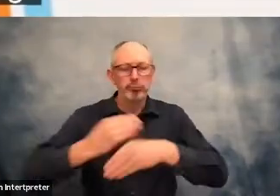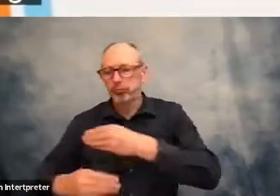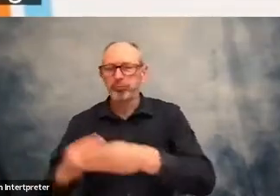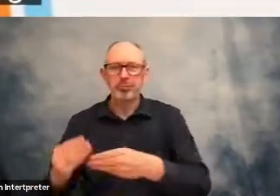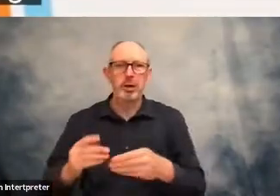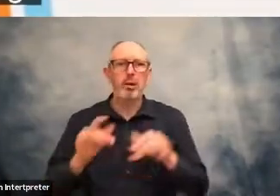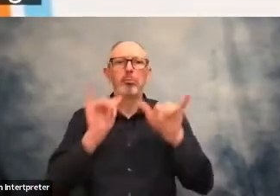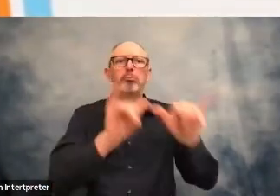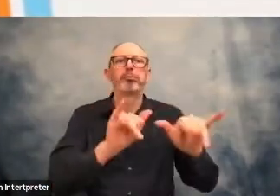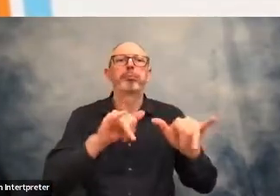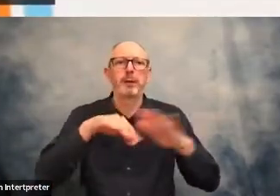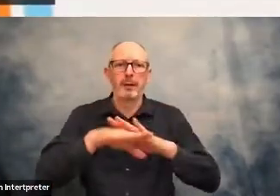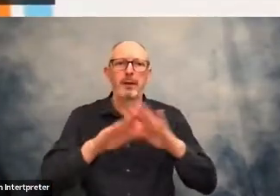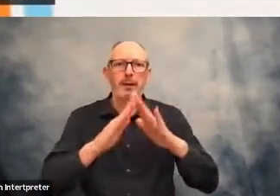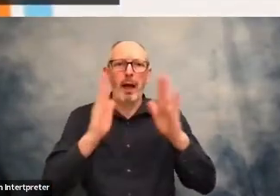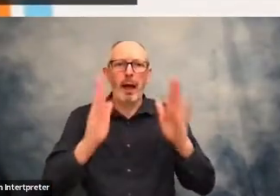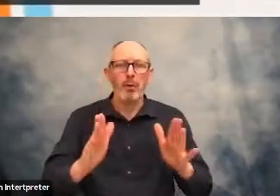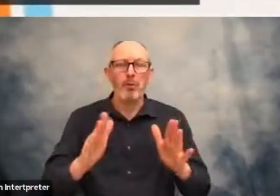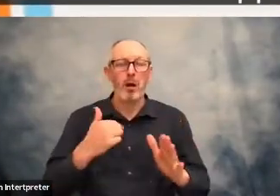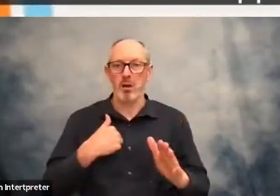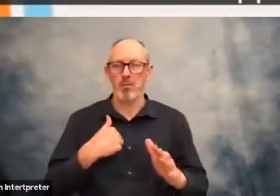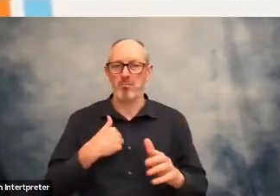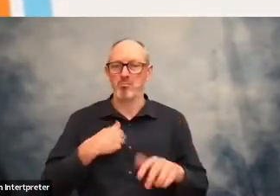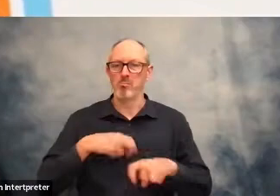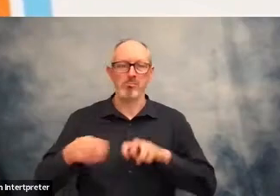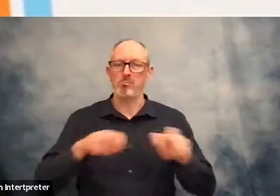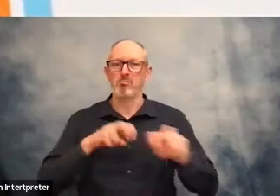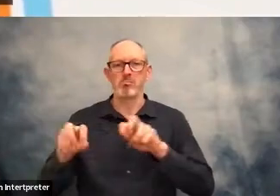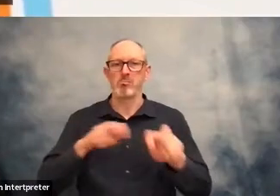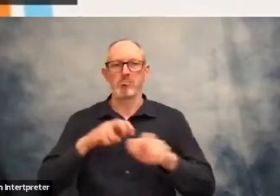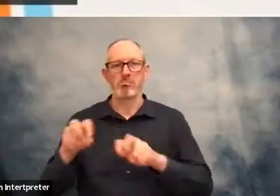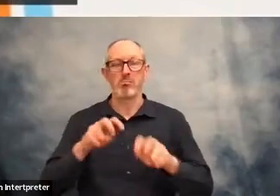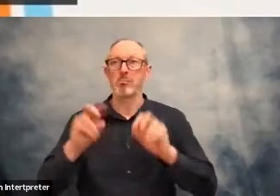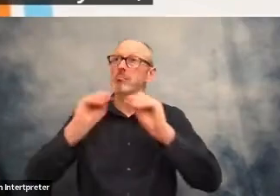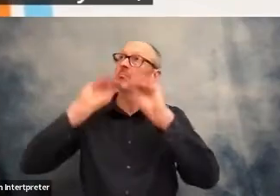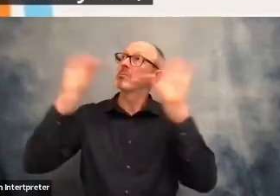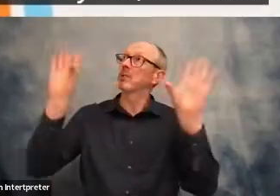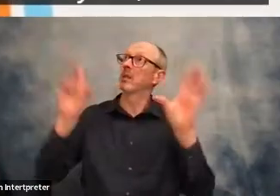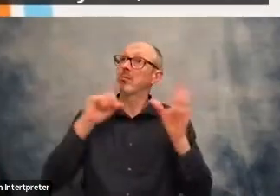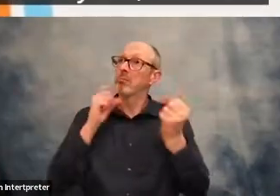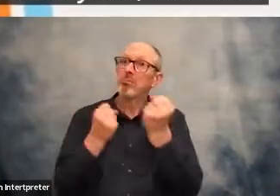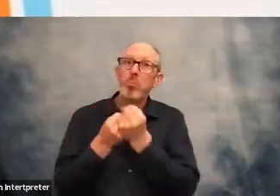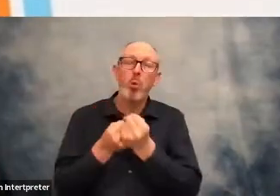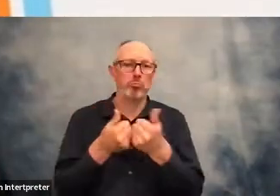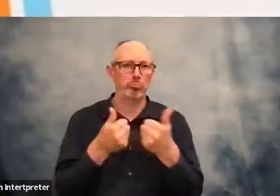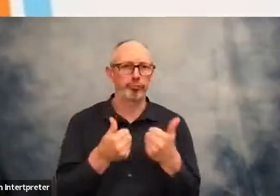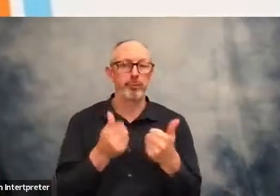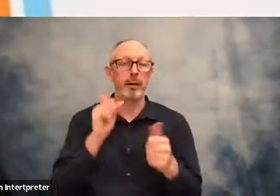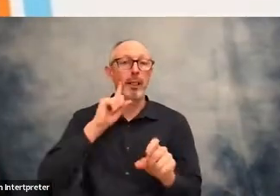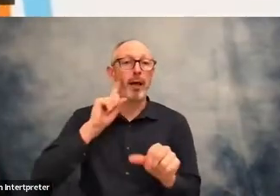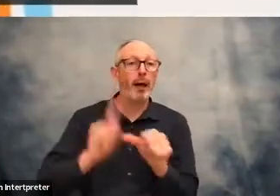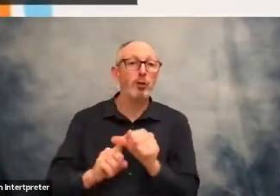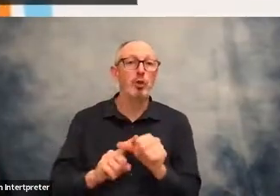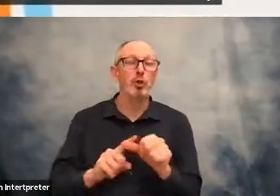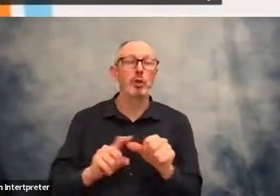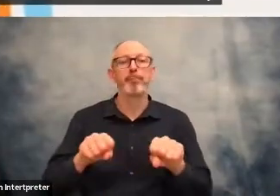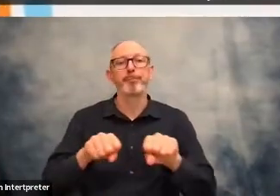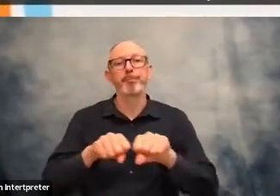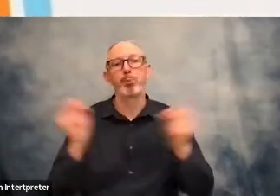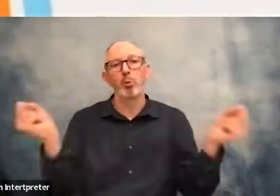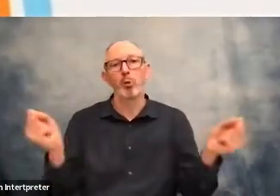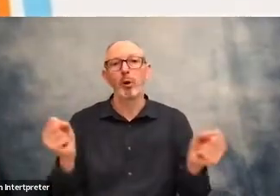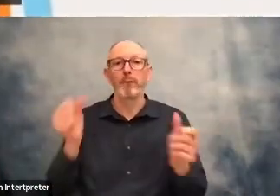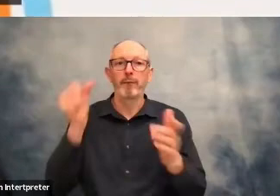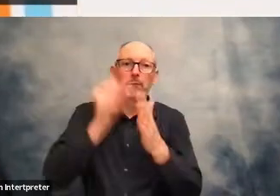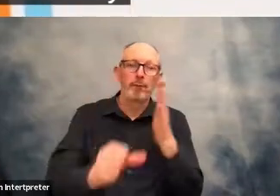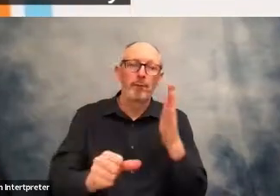moving. When it's clear skies and I had support, that was fine. But last year I broke. Another surgery, I couldn't walk, and I